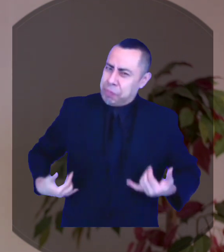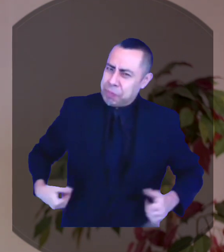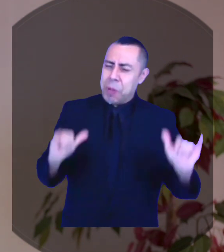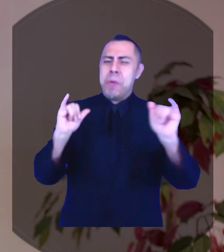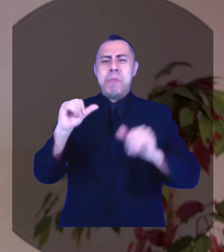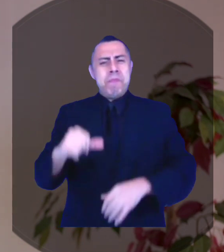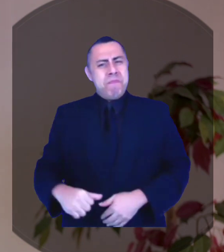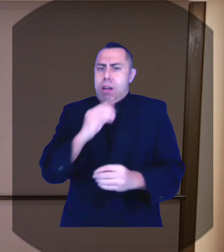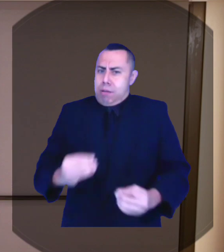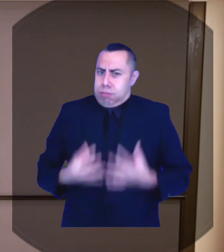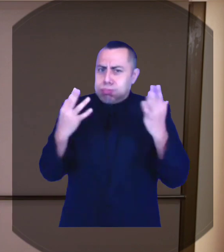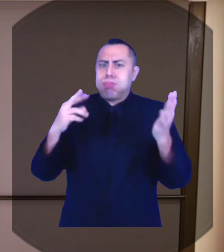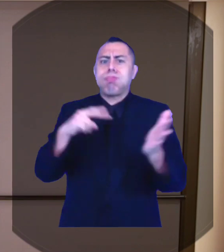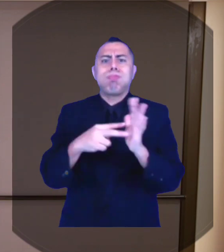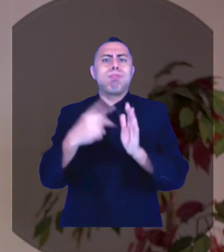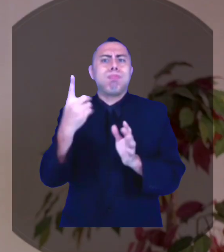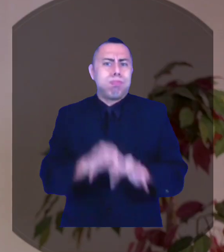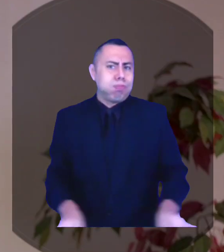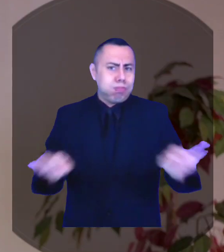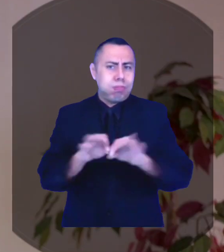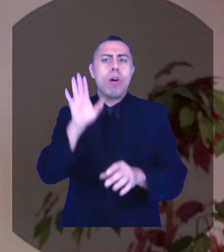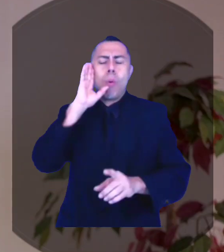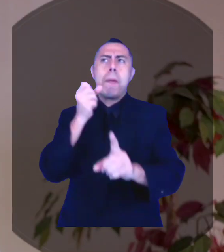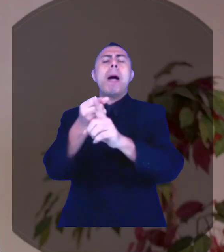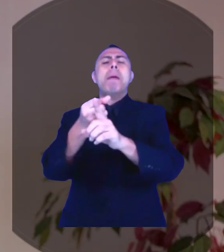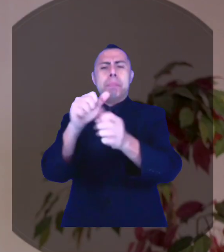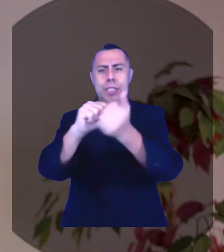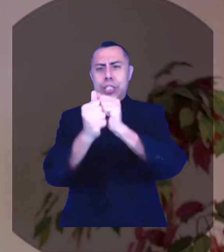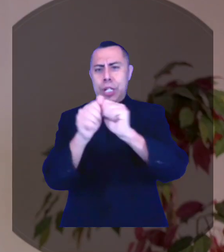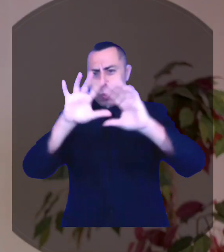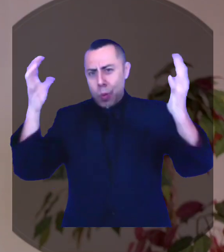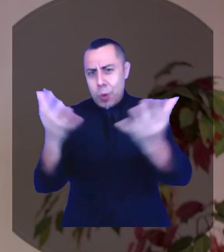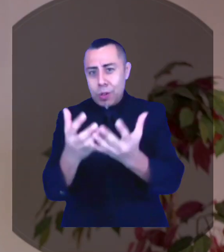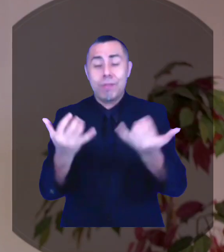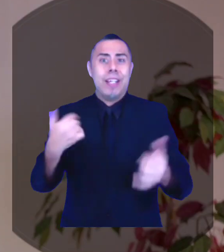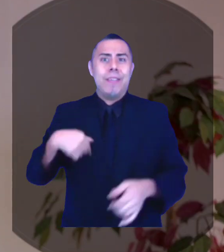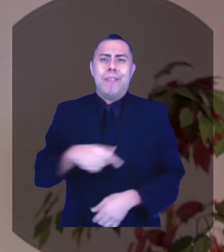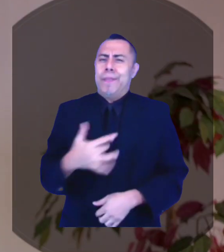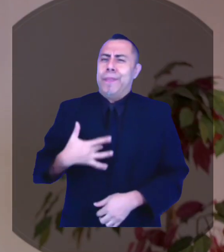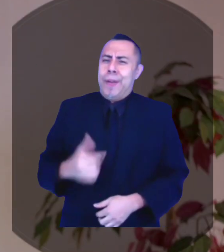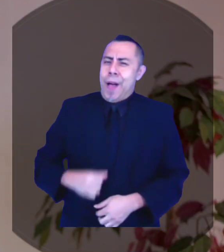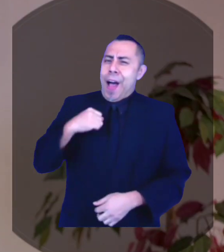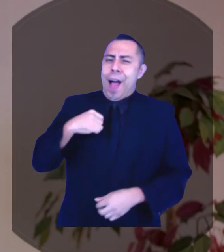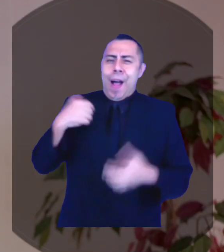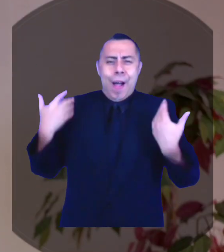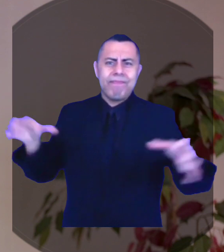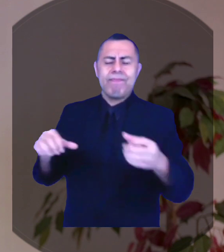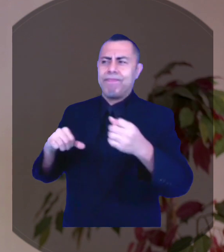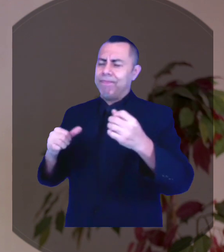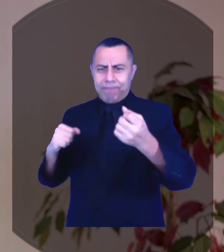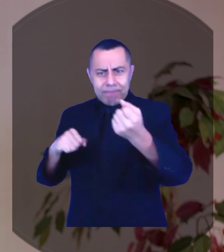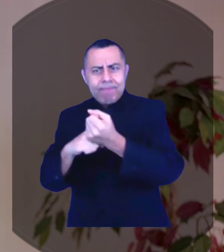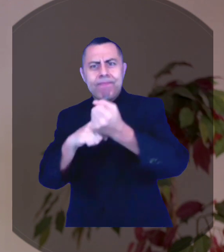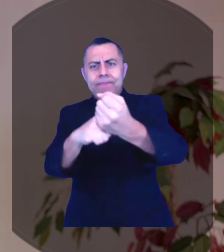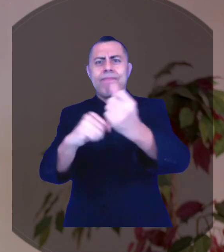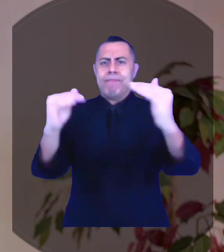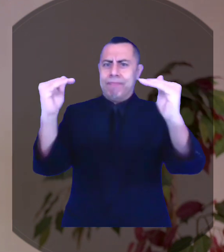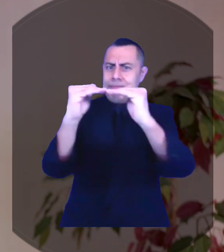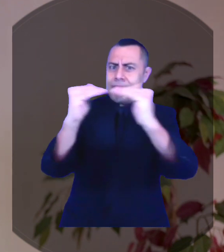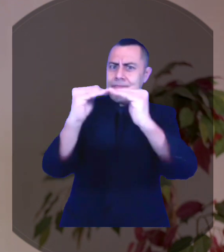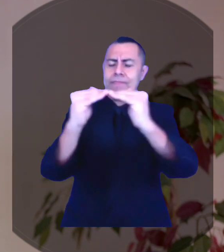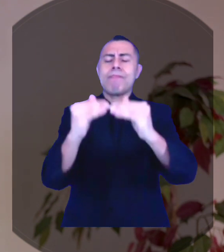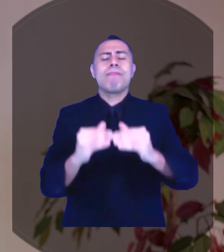your smiles and tears of joy as we celebrate your amazing achievement with all of the pomp and